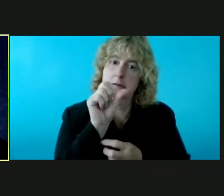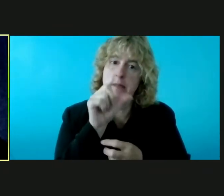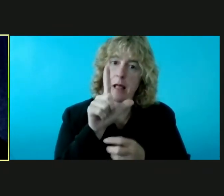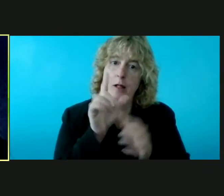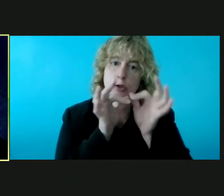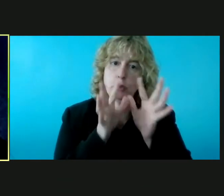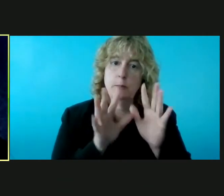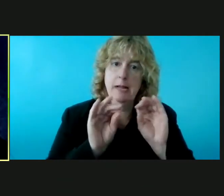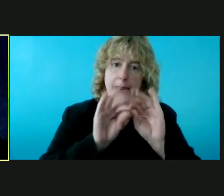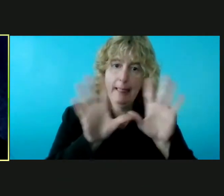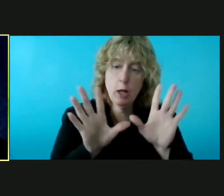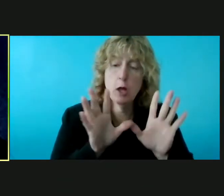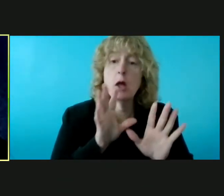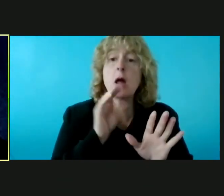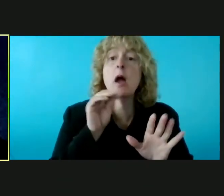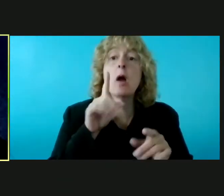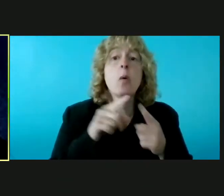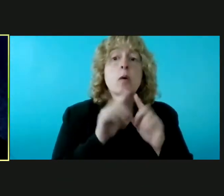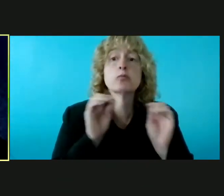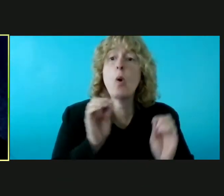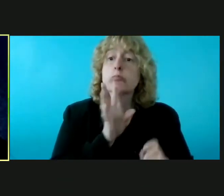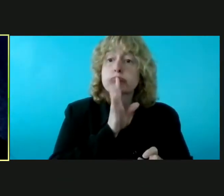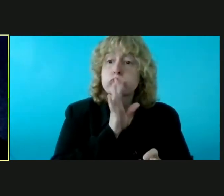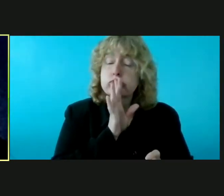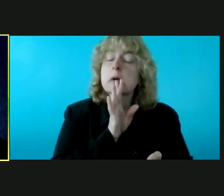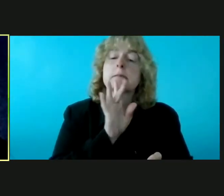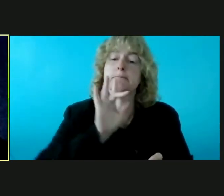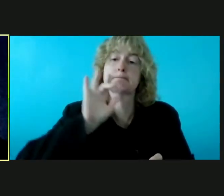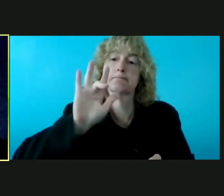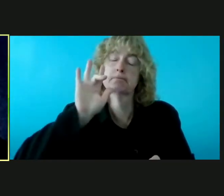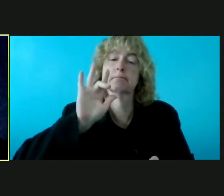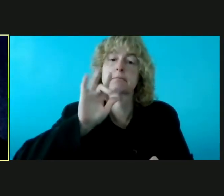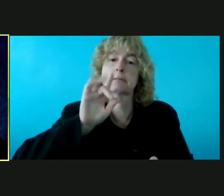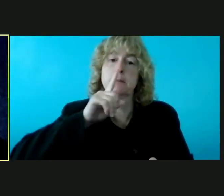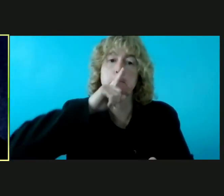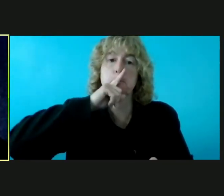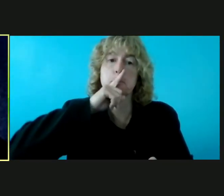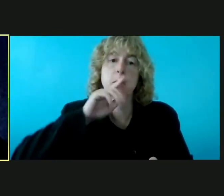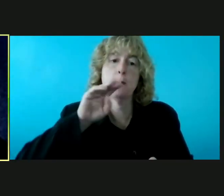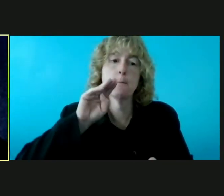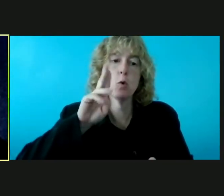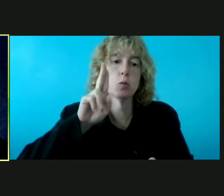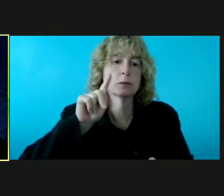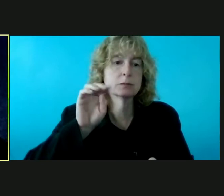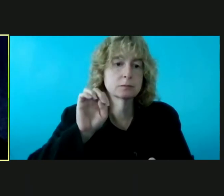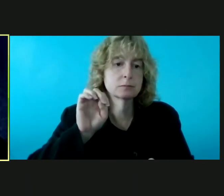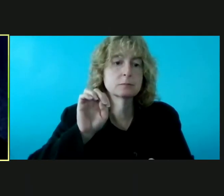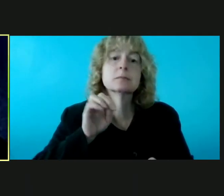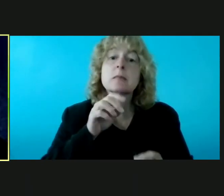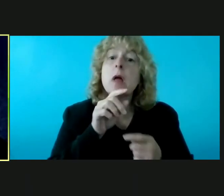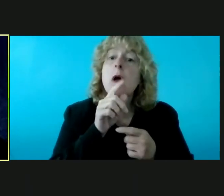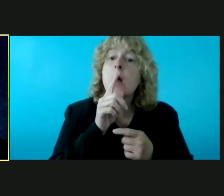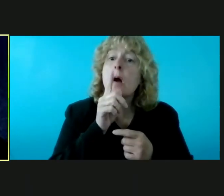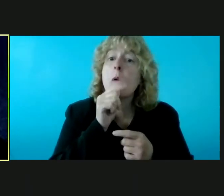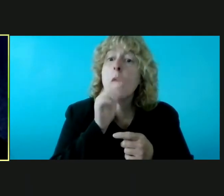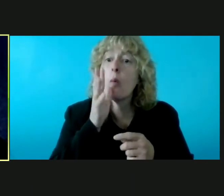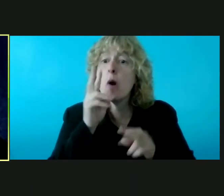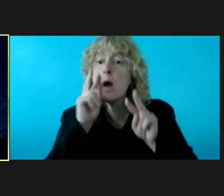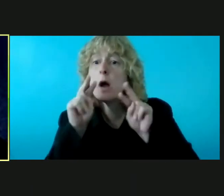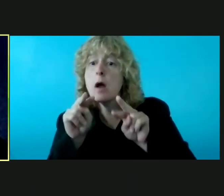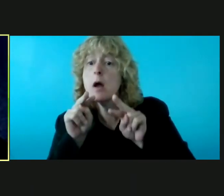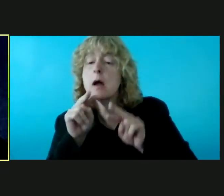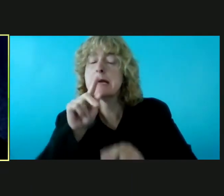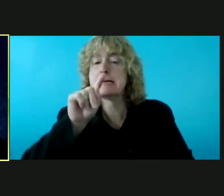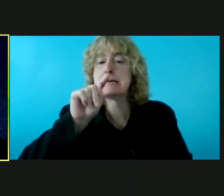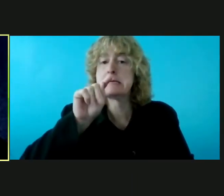speaking. Terry Whitfield, the best timekeeper around, is with us again today. So keep your eye on the chat. He'll